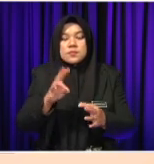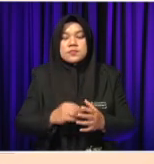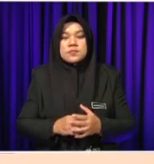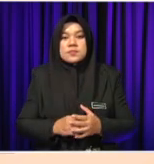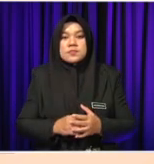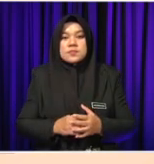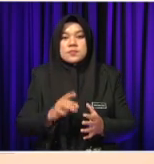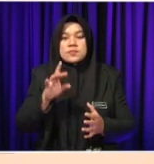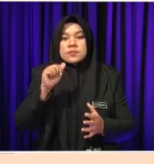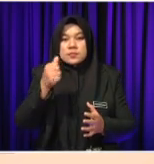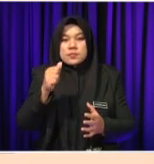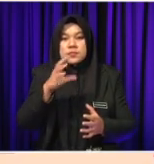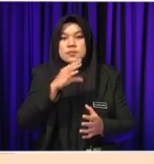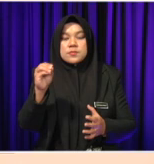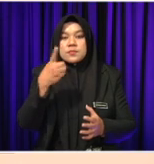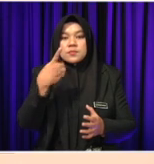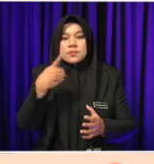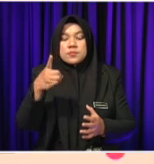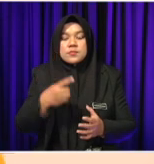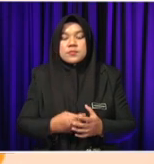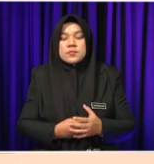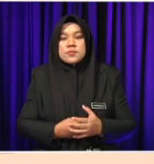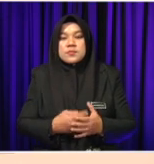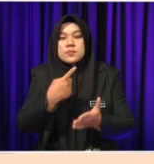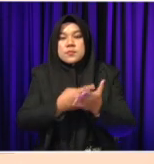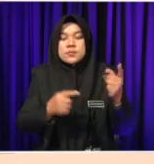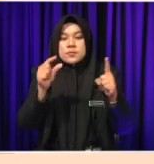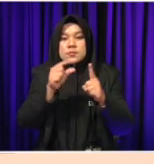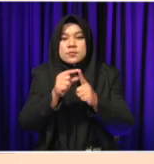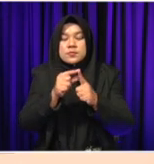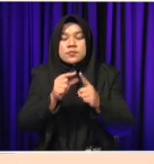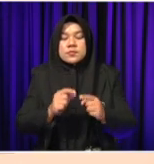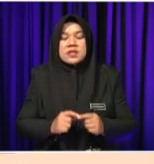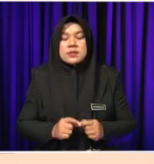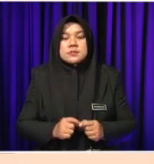9, 9, 10, and 11. Okay, so tell me, what are the words?